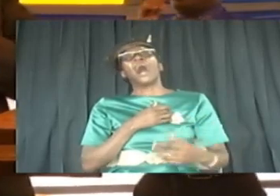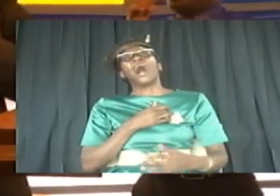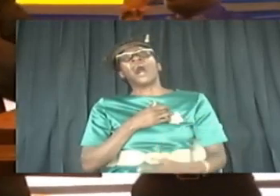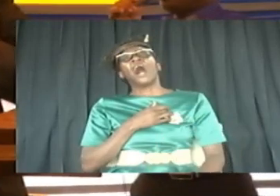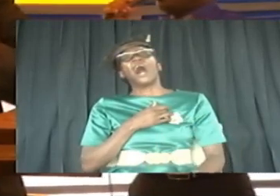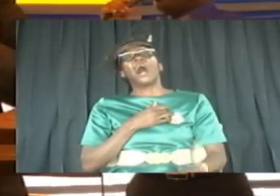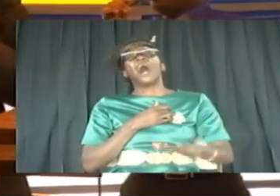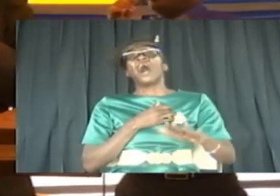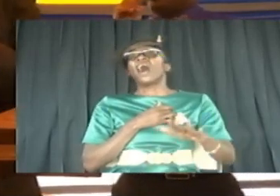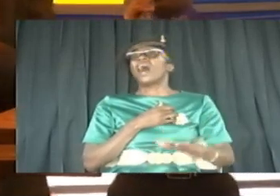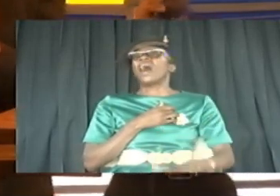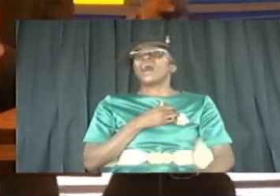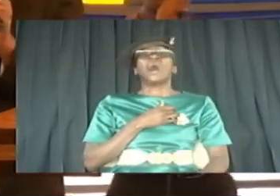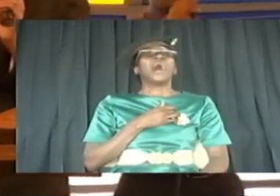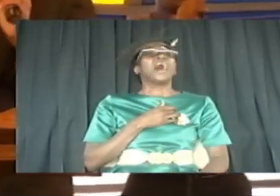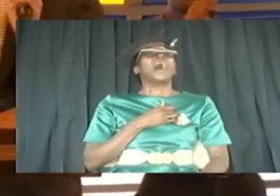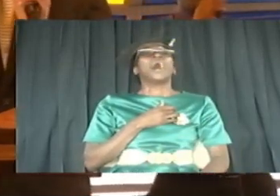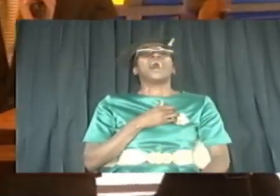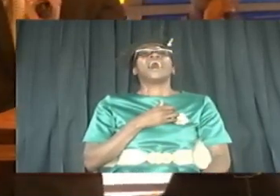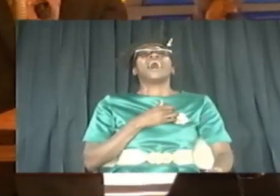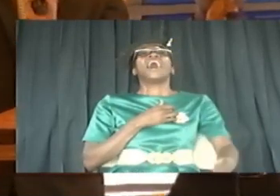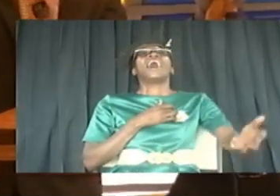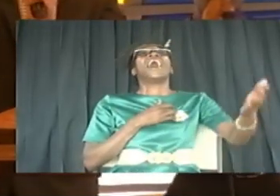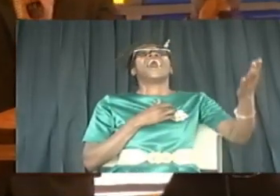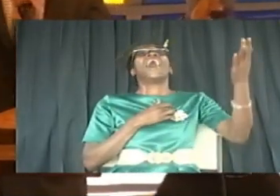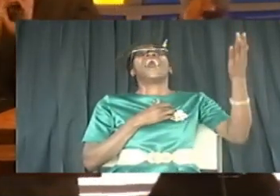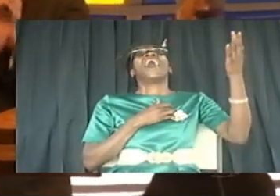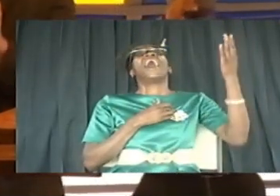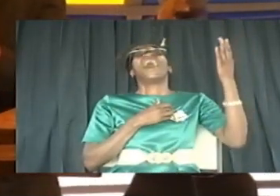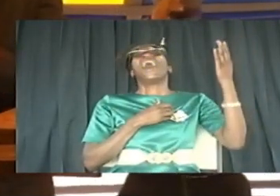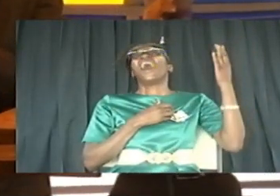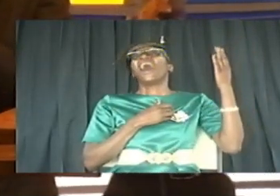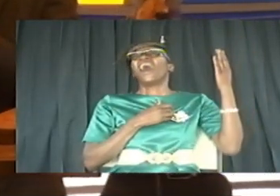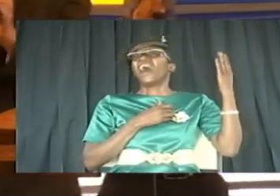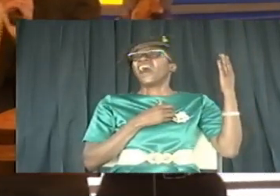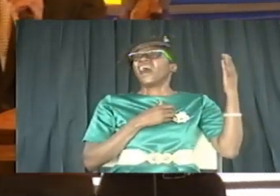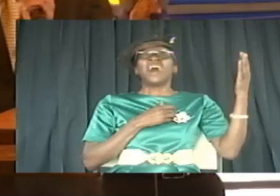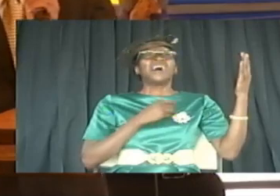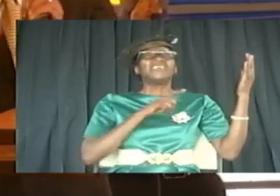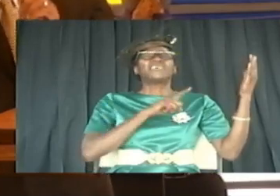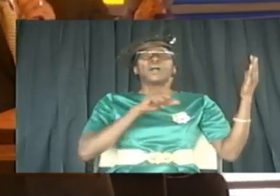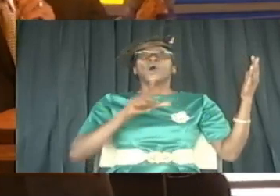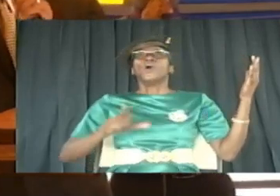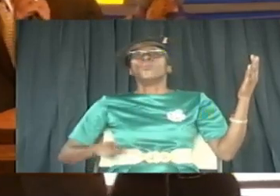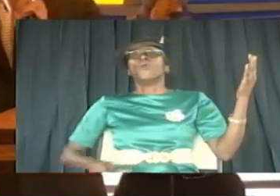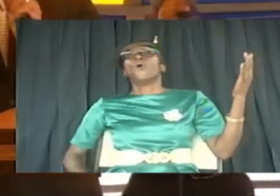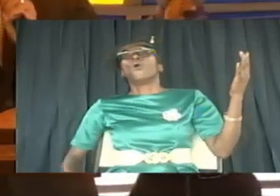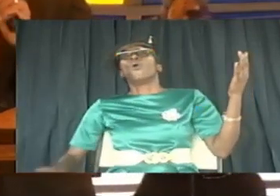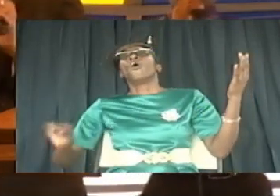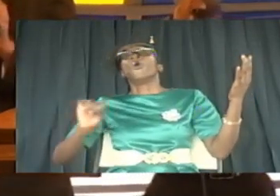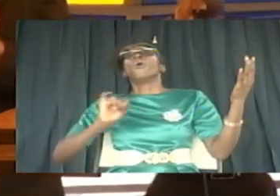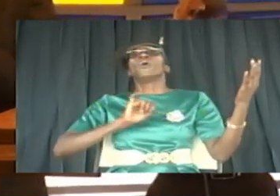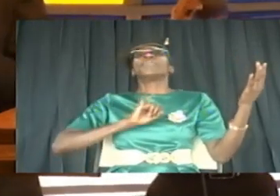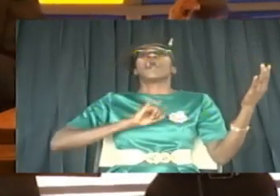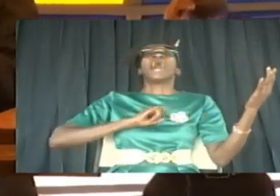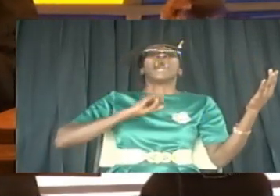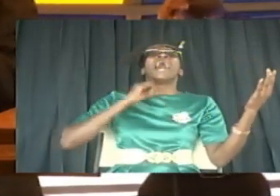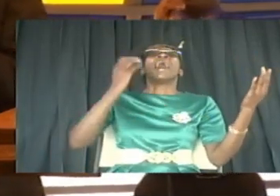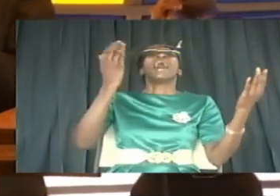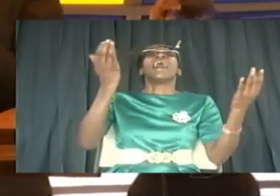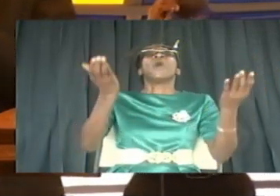Just be a Christian. Just be a Christian. Just be more holy.